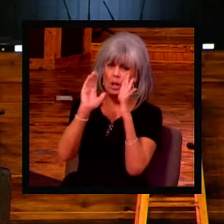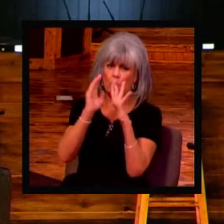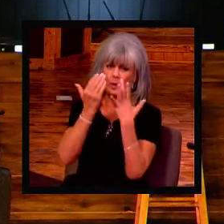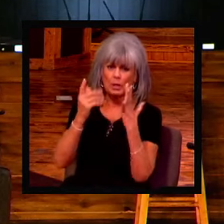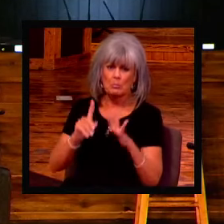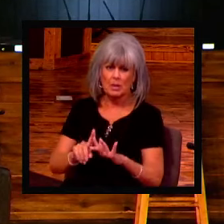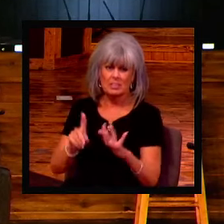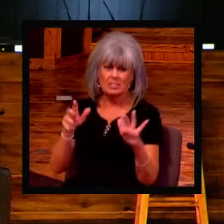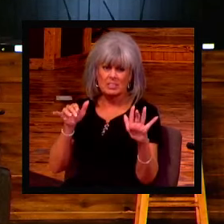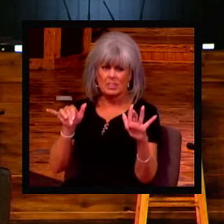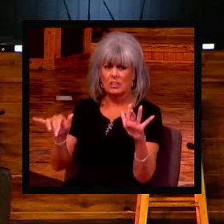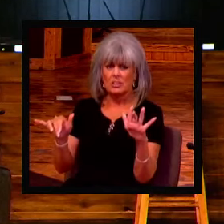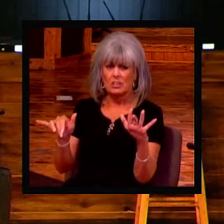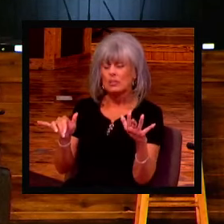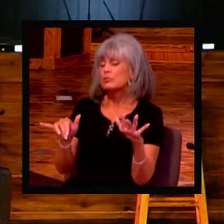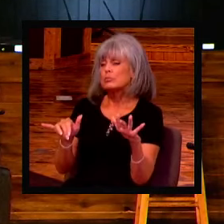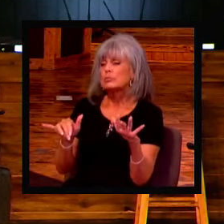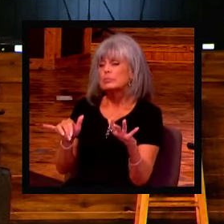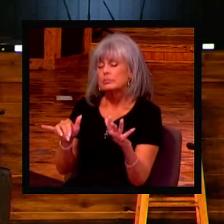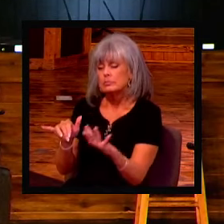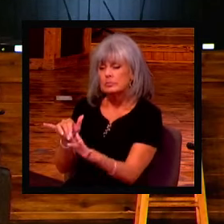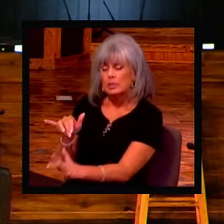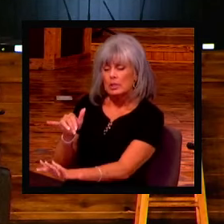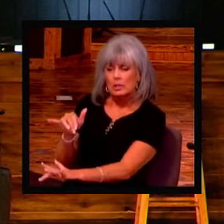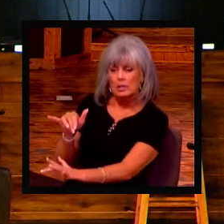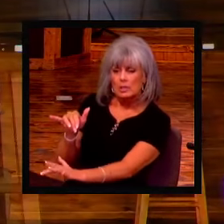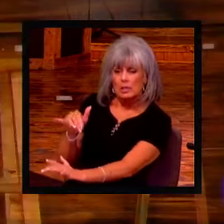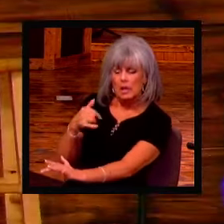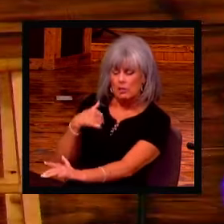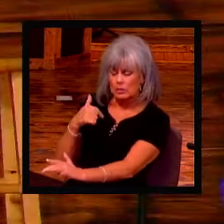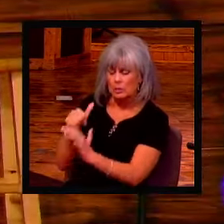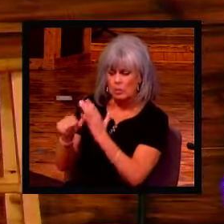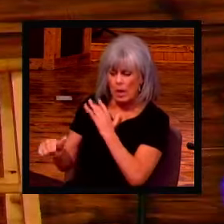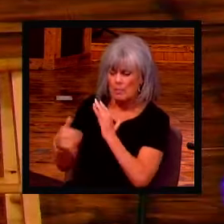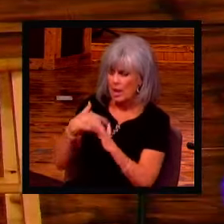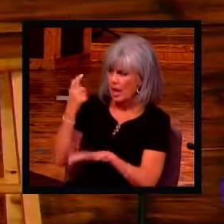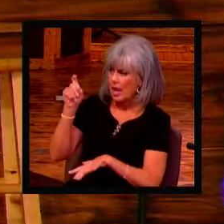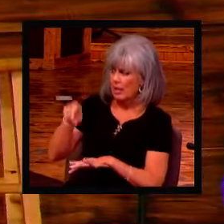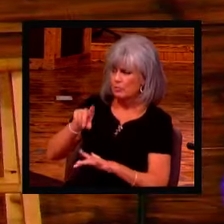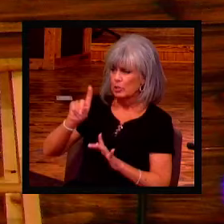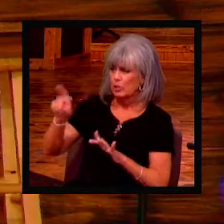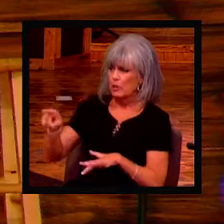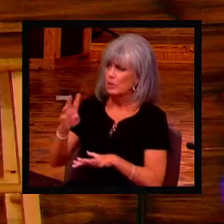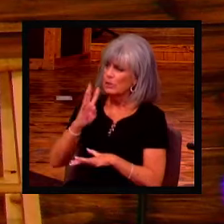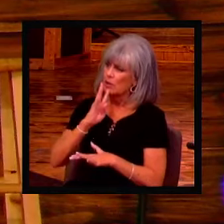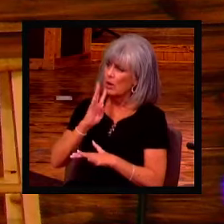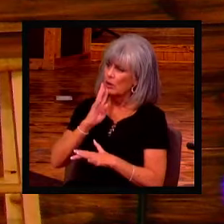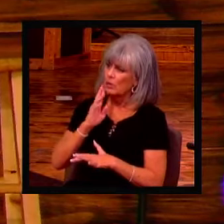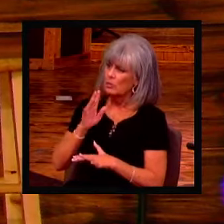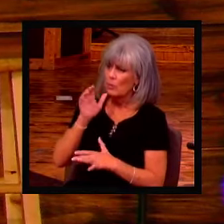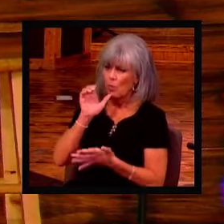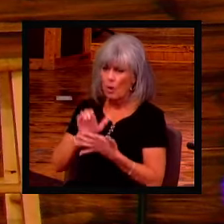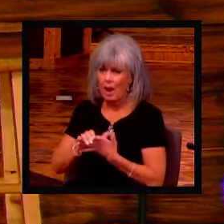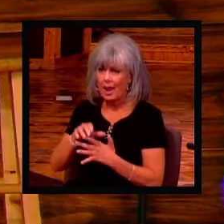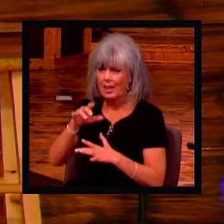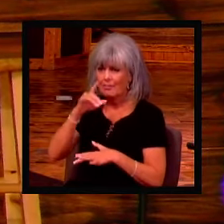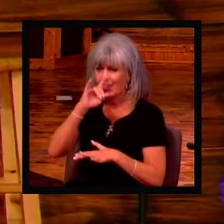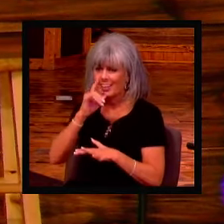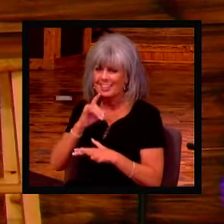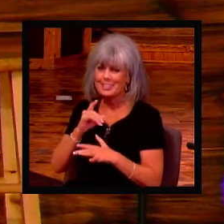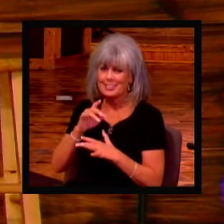going, can I be blunt? I went, crap, I got to go home and talk to the wife and the kids about that. That's a whole nother fight right